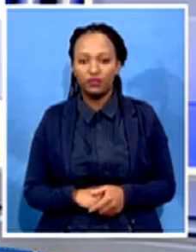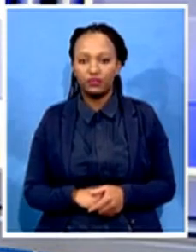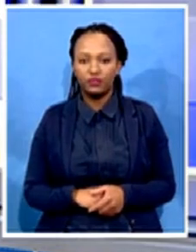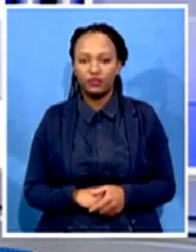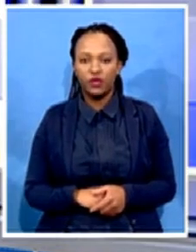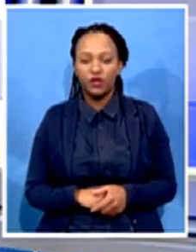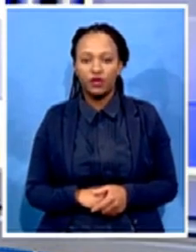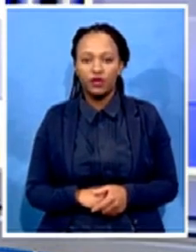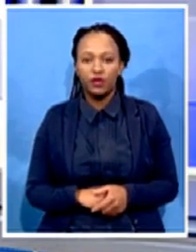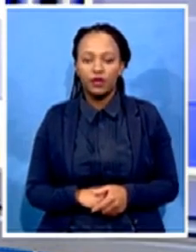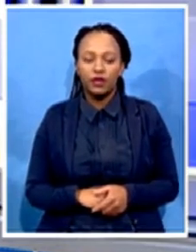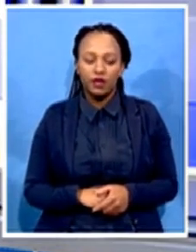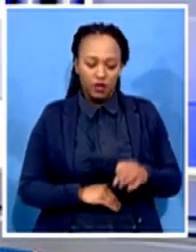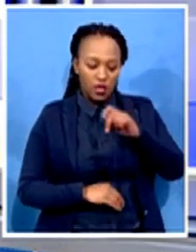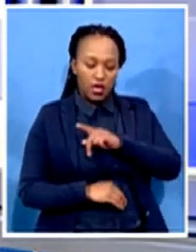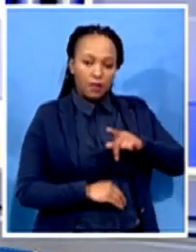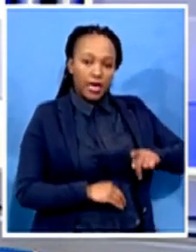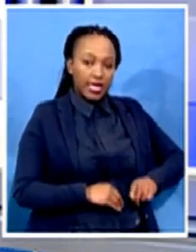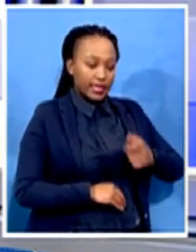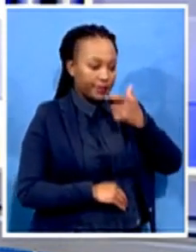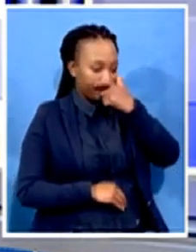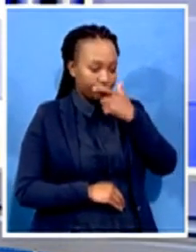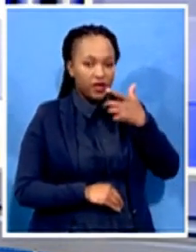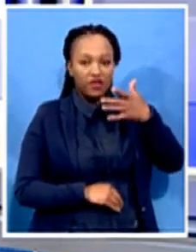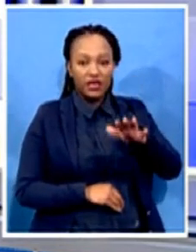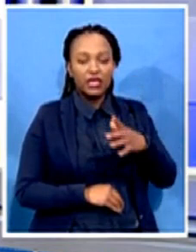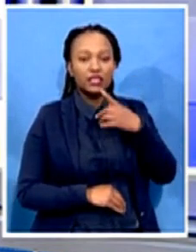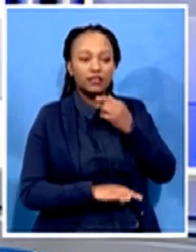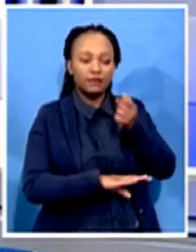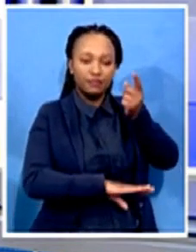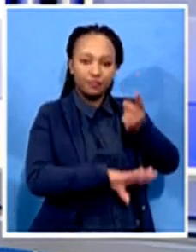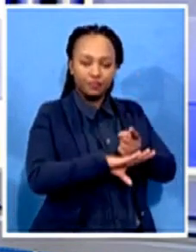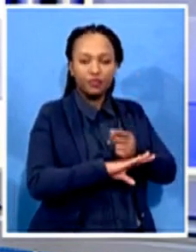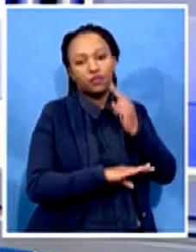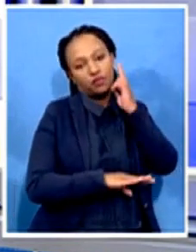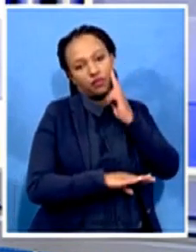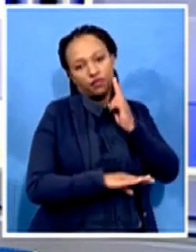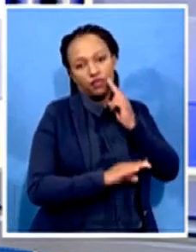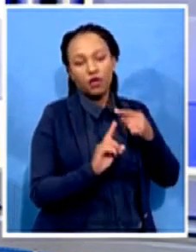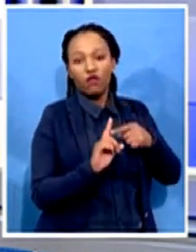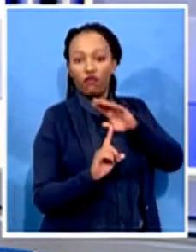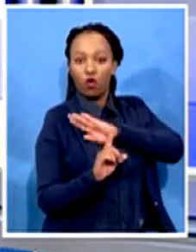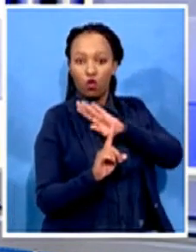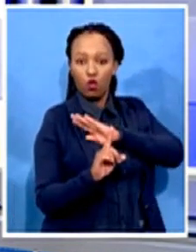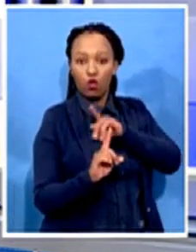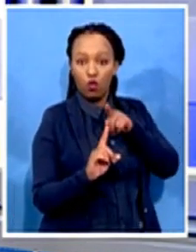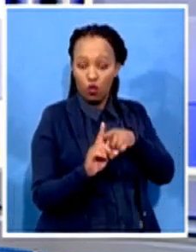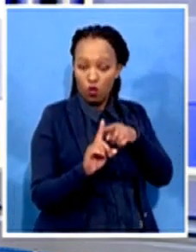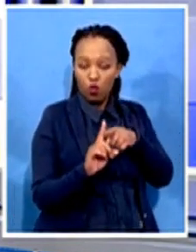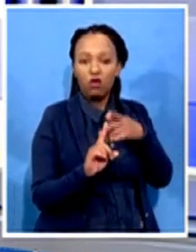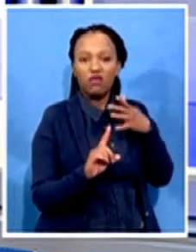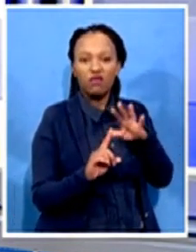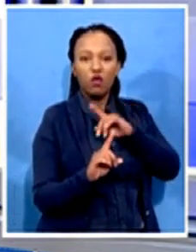Ramaphosa has issued the Minister of Defense and Military Veterans, Nosiviwe Mapisa-Nqakula, with a formal reprimand